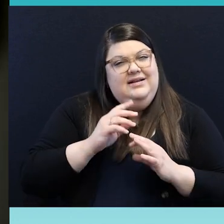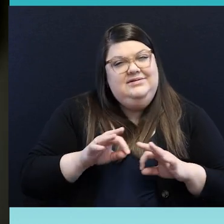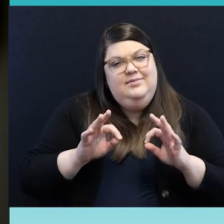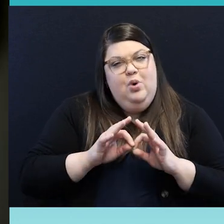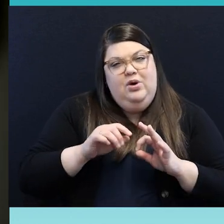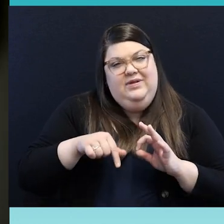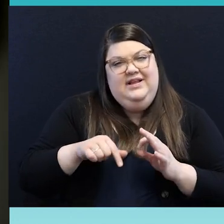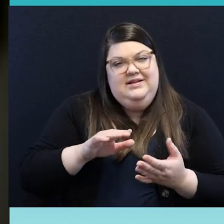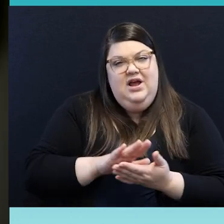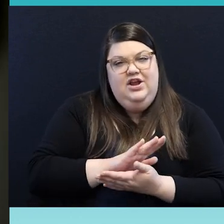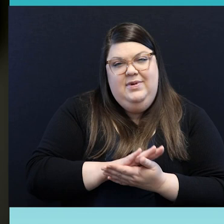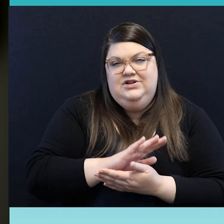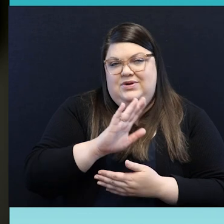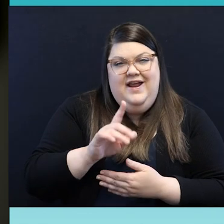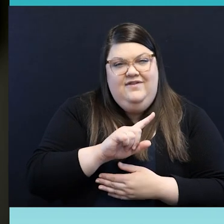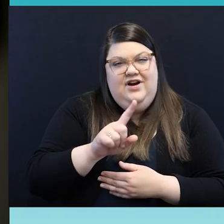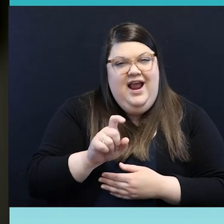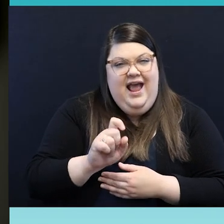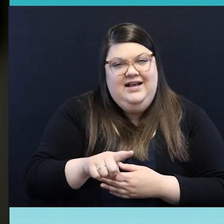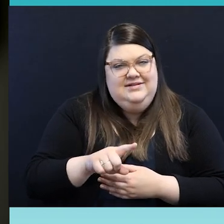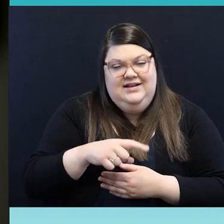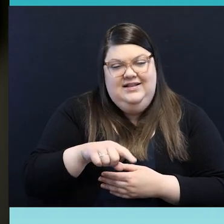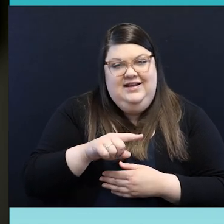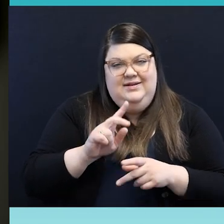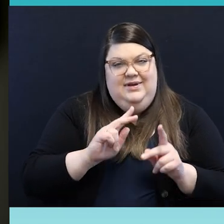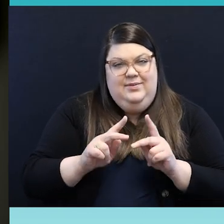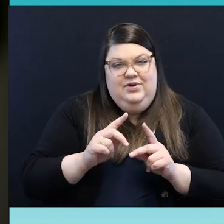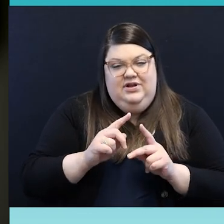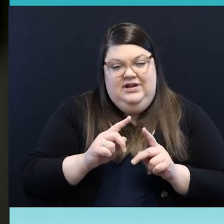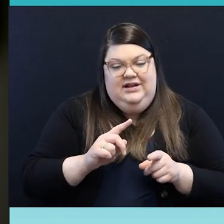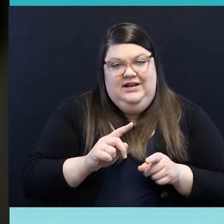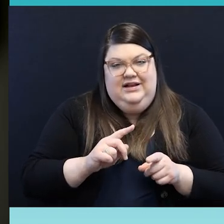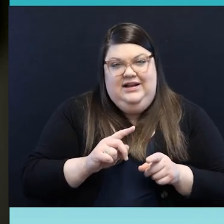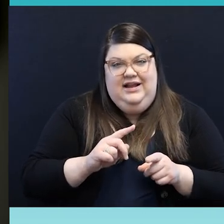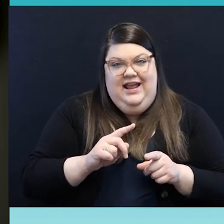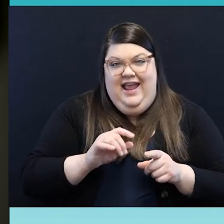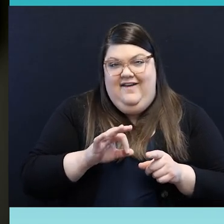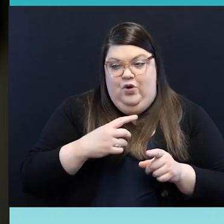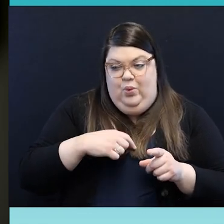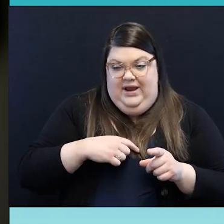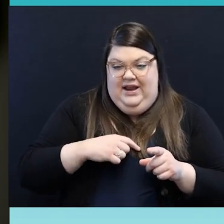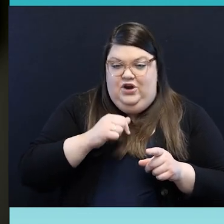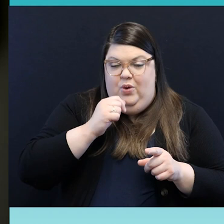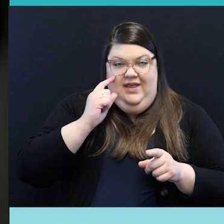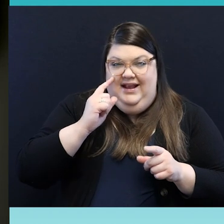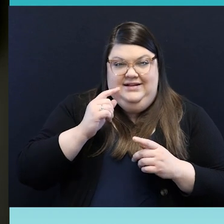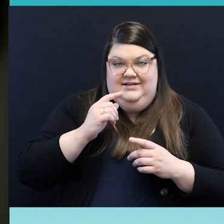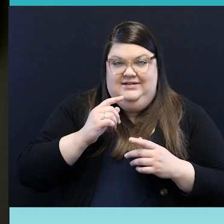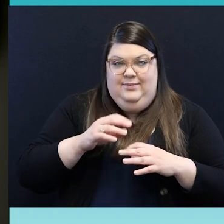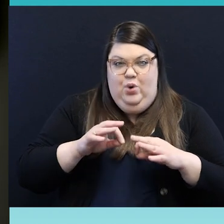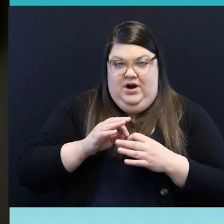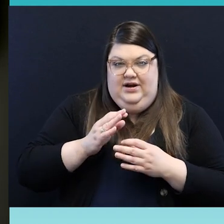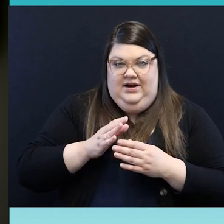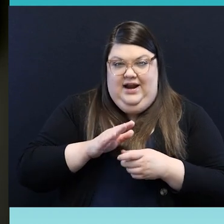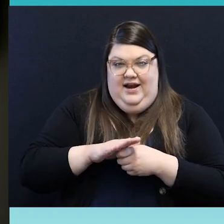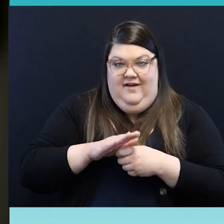documents is we should never ask individuals to complete these documents if we ourselves have not thought it's important enough to complete them. These